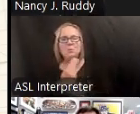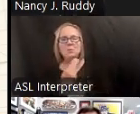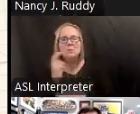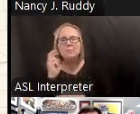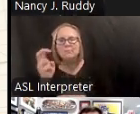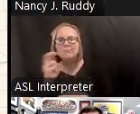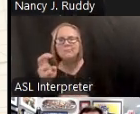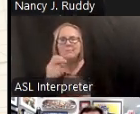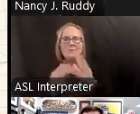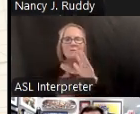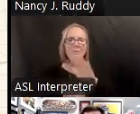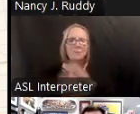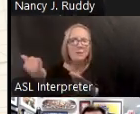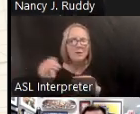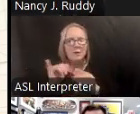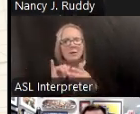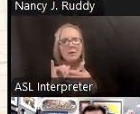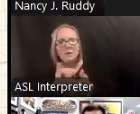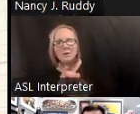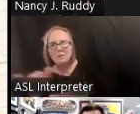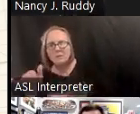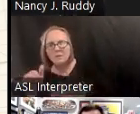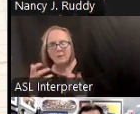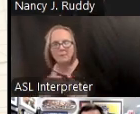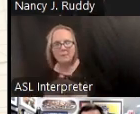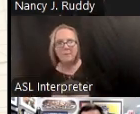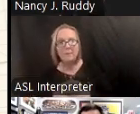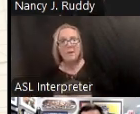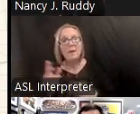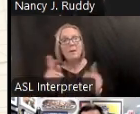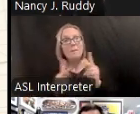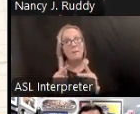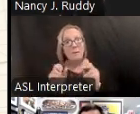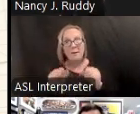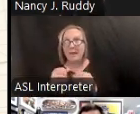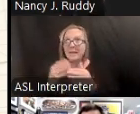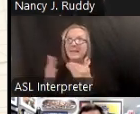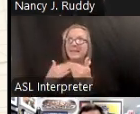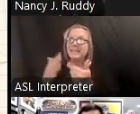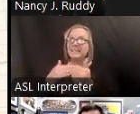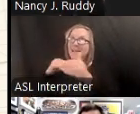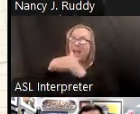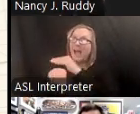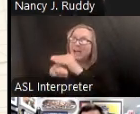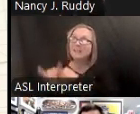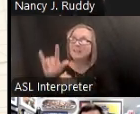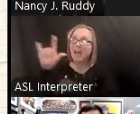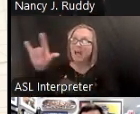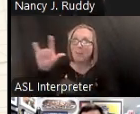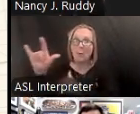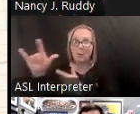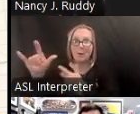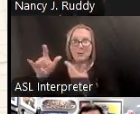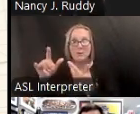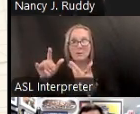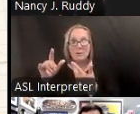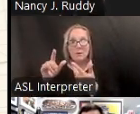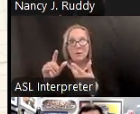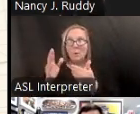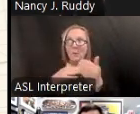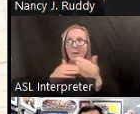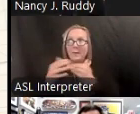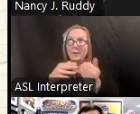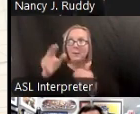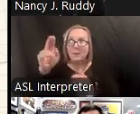to the Newark Airport, cross thoroughfares to Manhattan's East Side, and bridges and tunnels